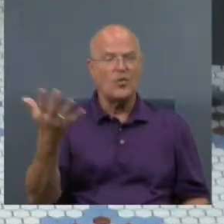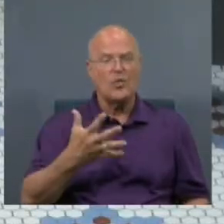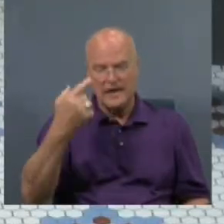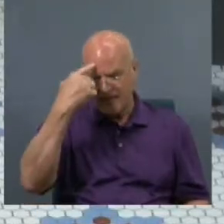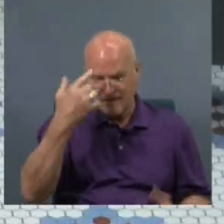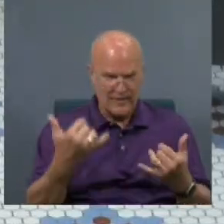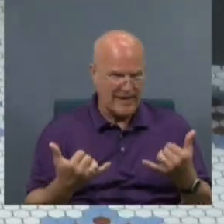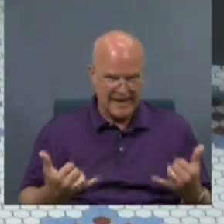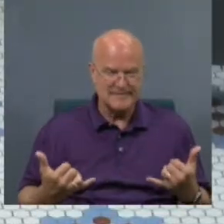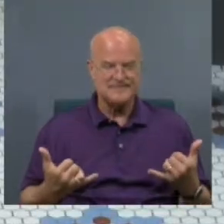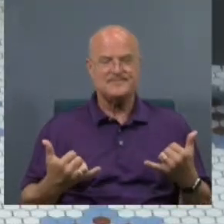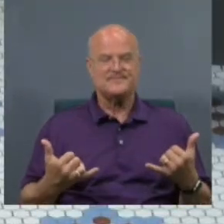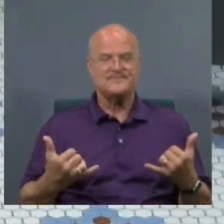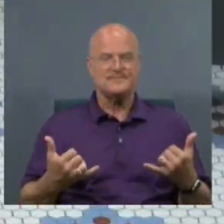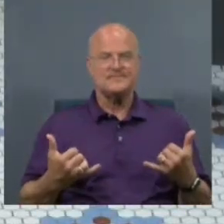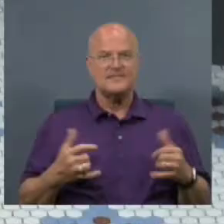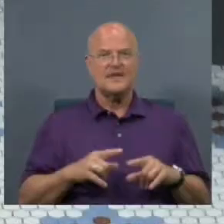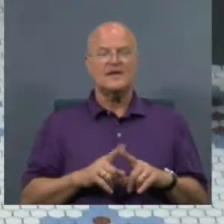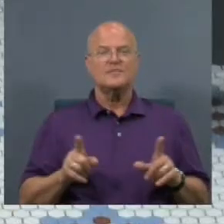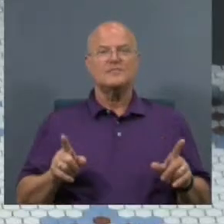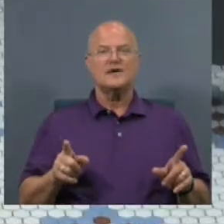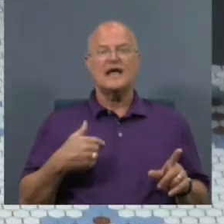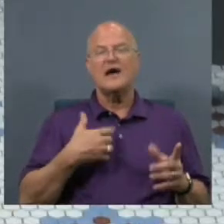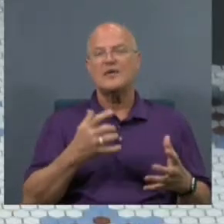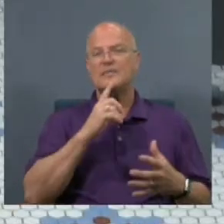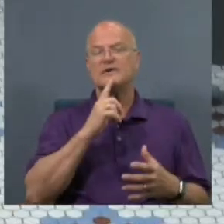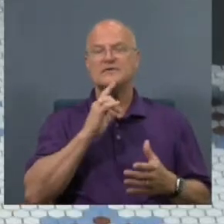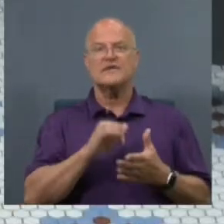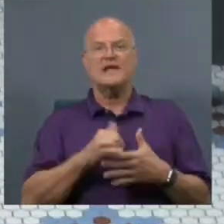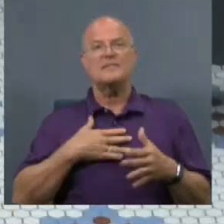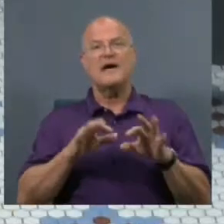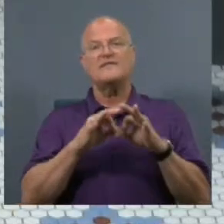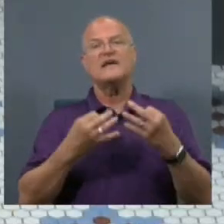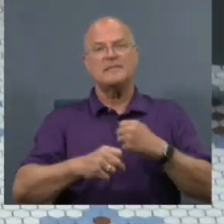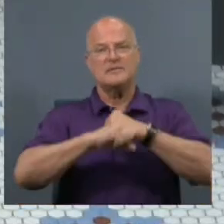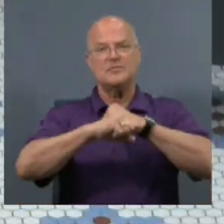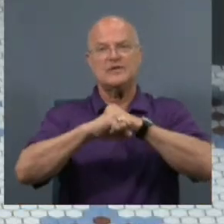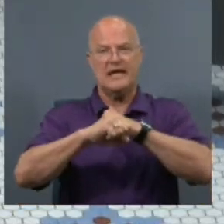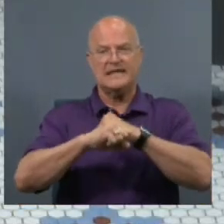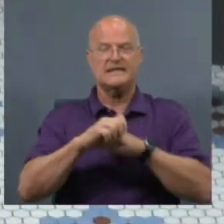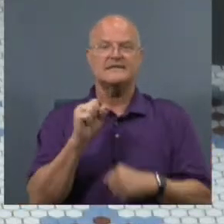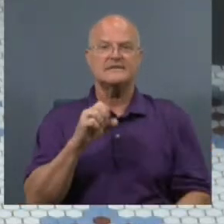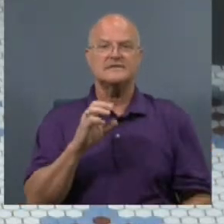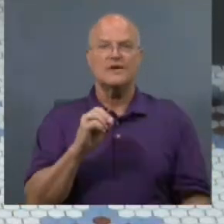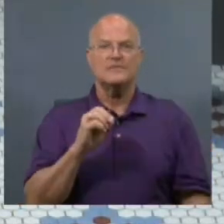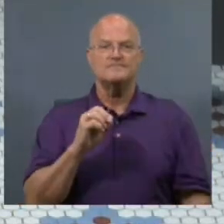to think at this point. But I just want to make sure that my family is protected. So